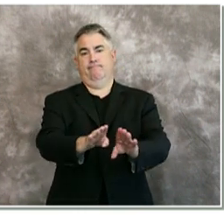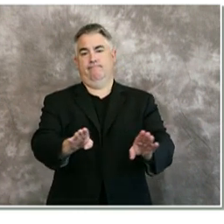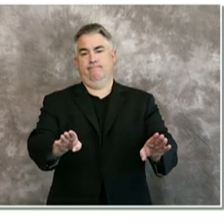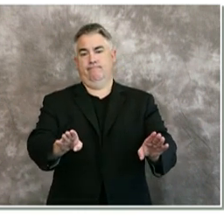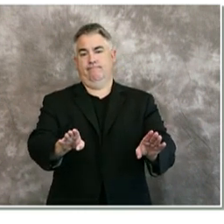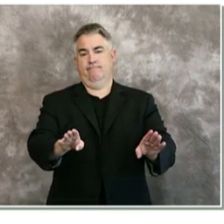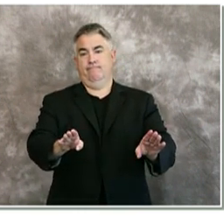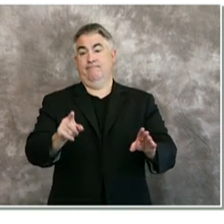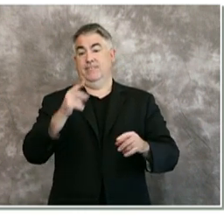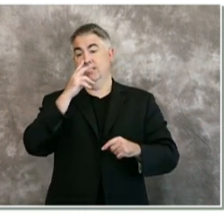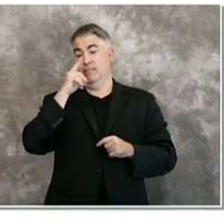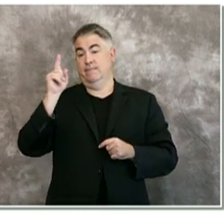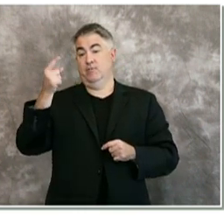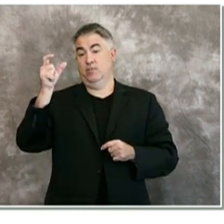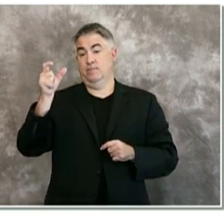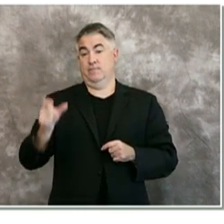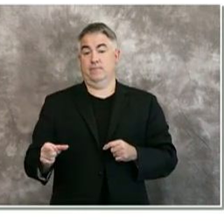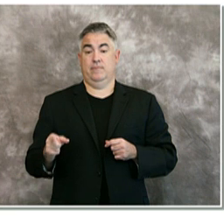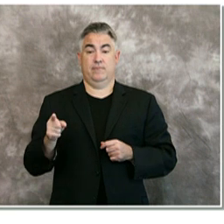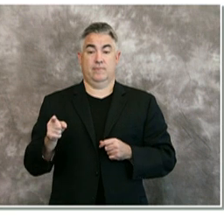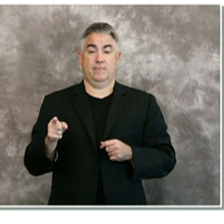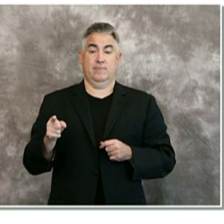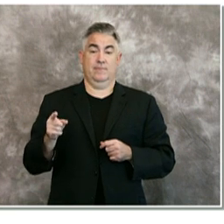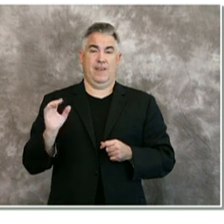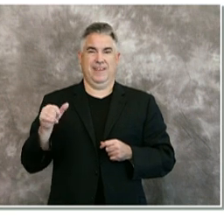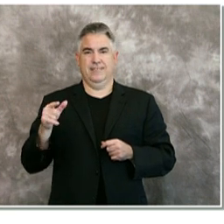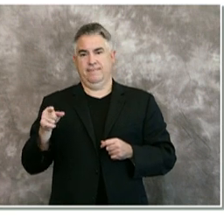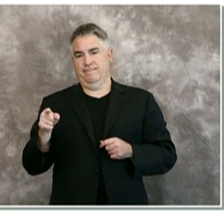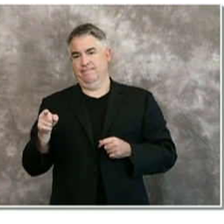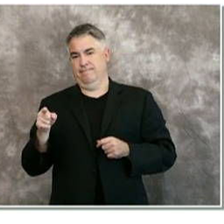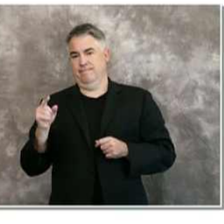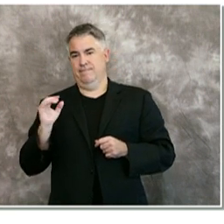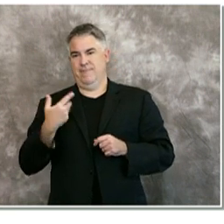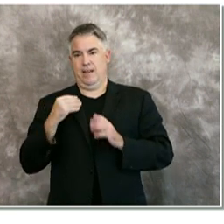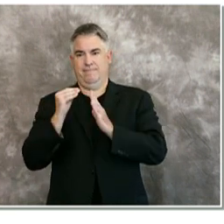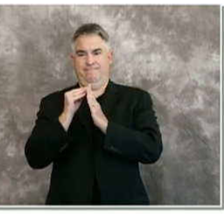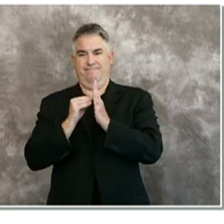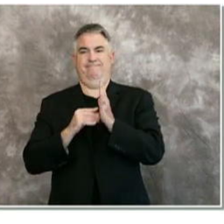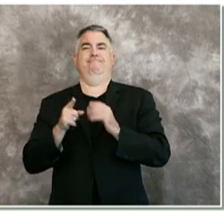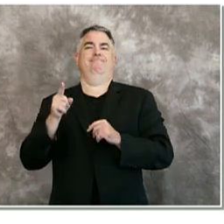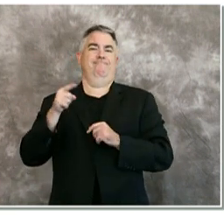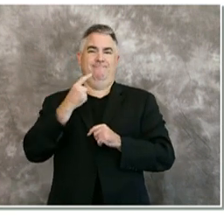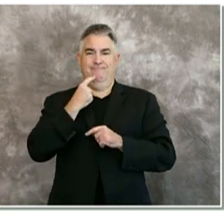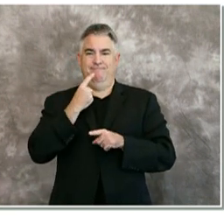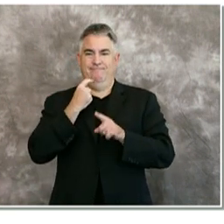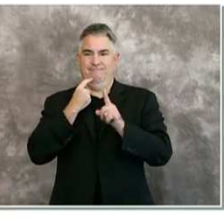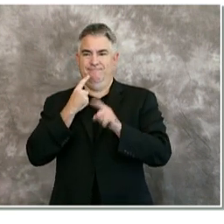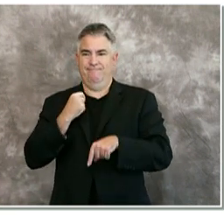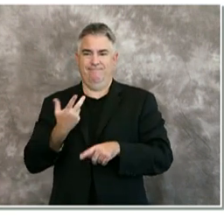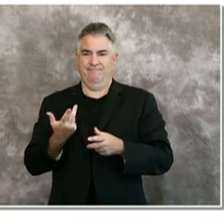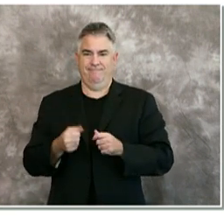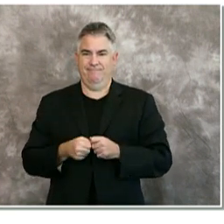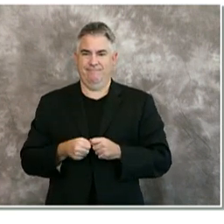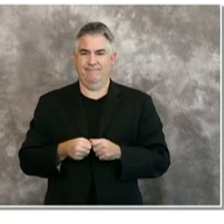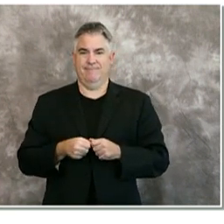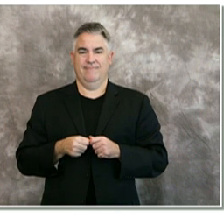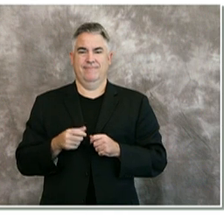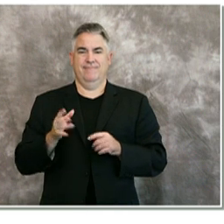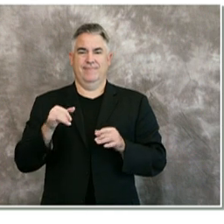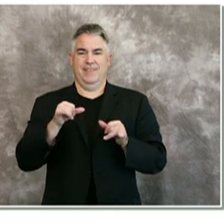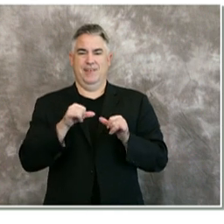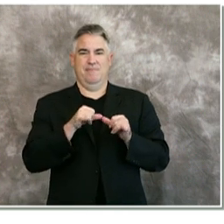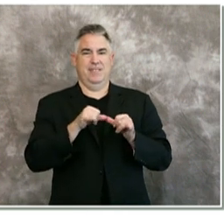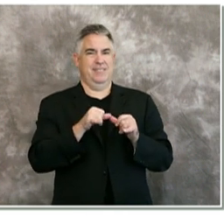column, that is our trigger number 1 that I showed you earlier, and this is the metric that is